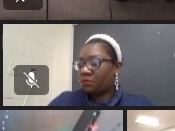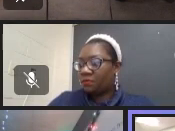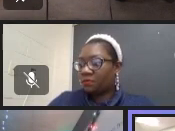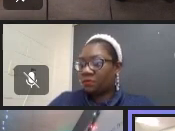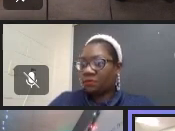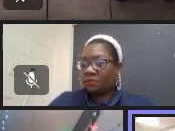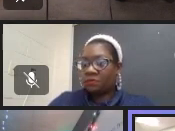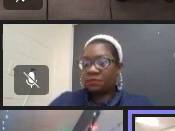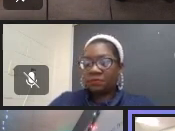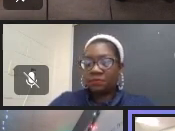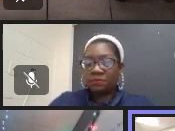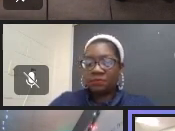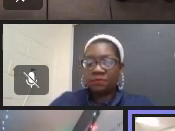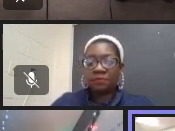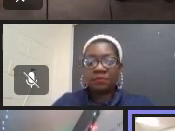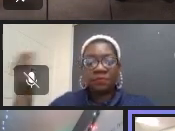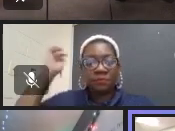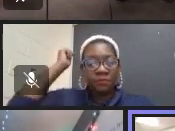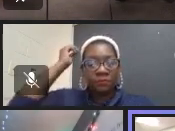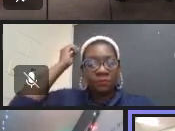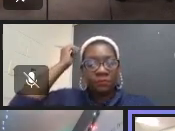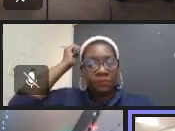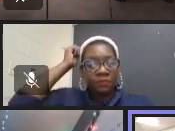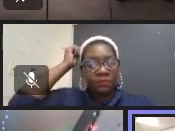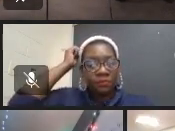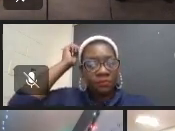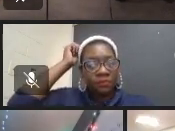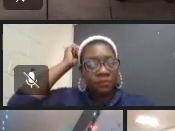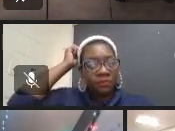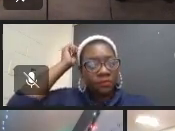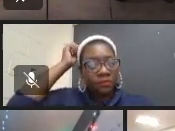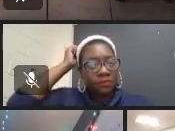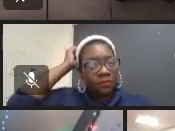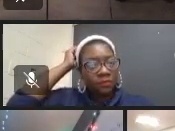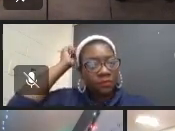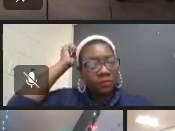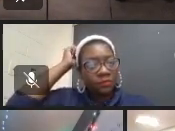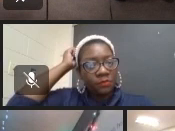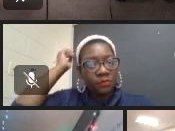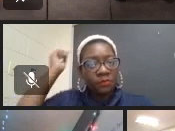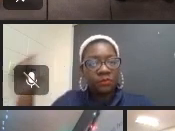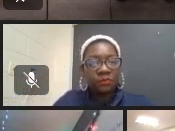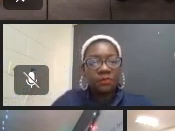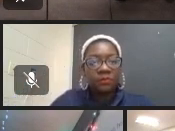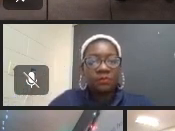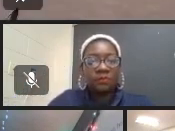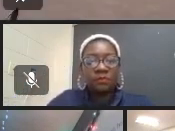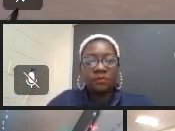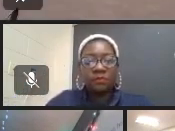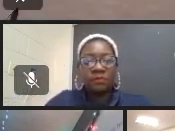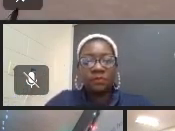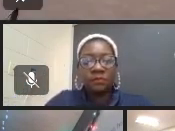All right, thank you so much, CD. We appreciate your time and speaking to us today.